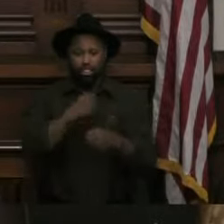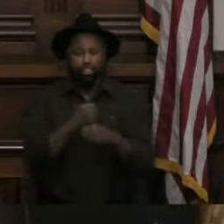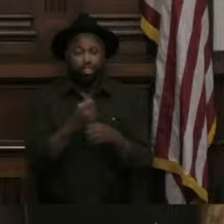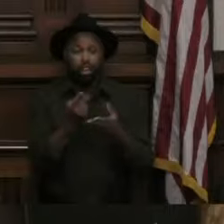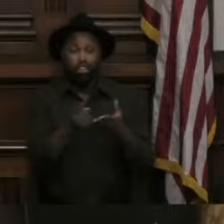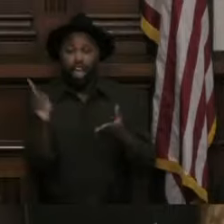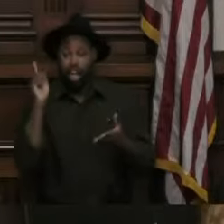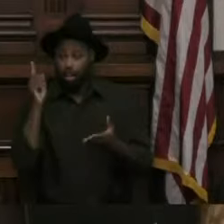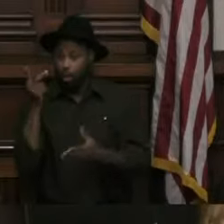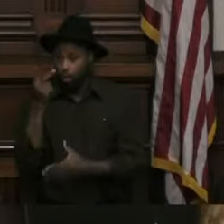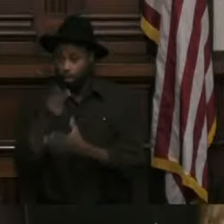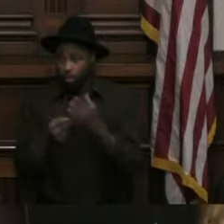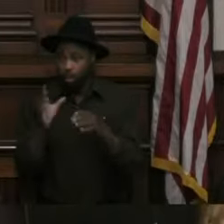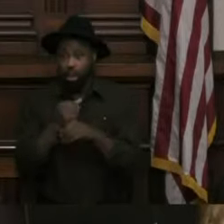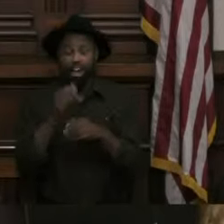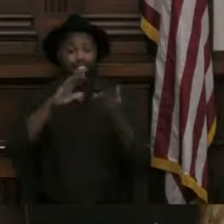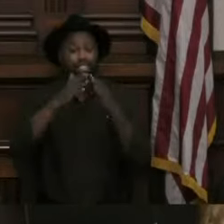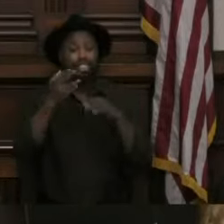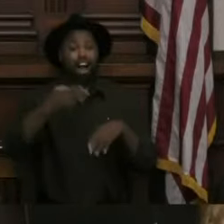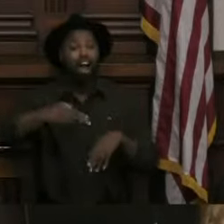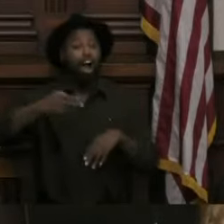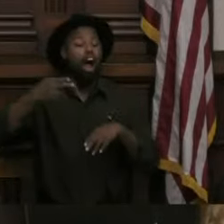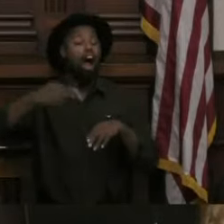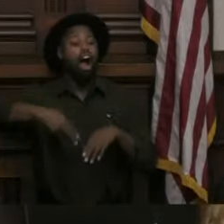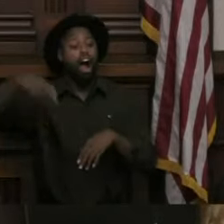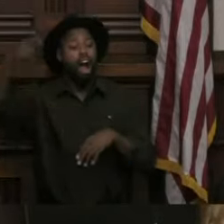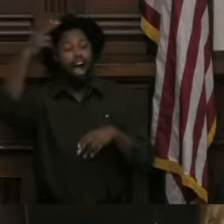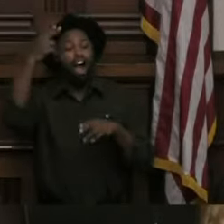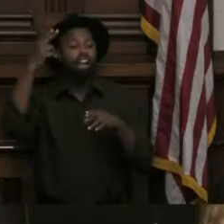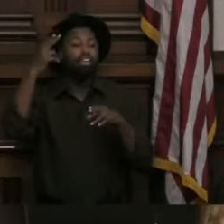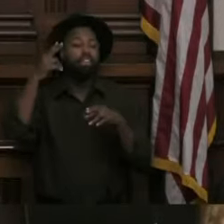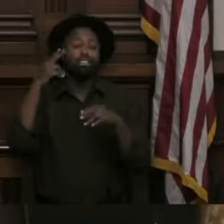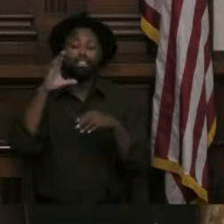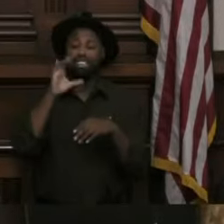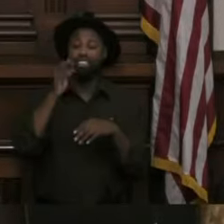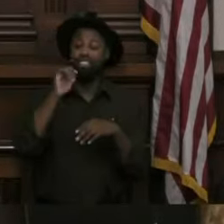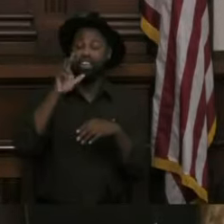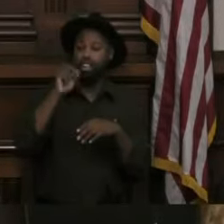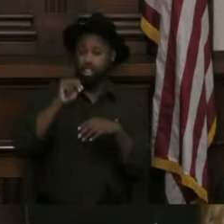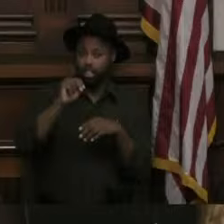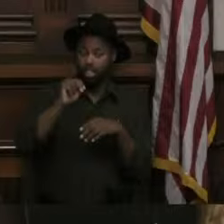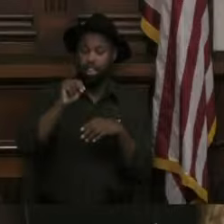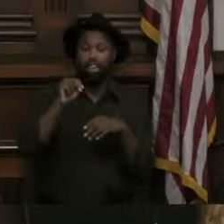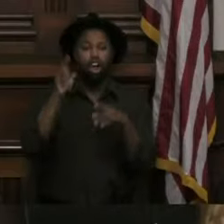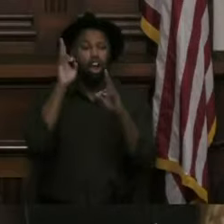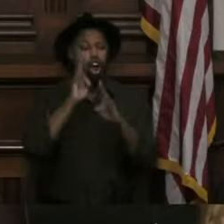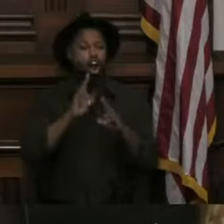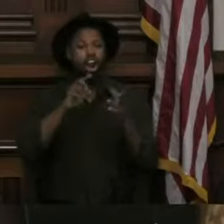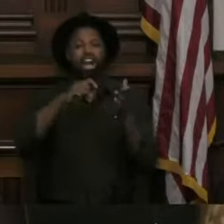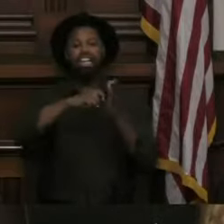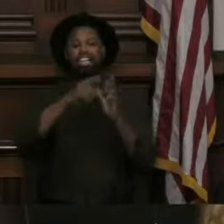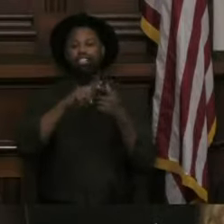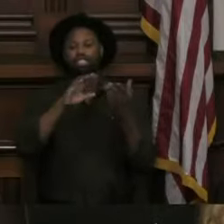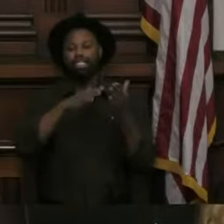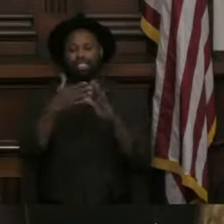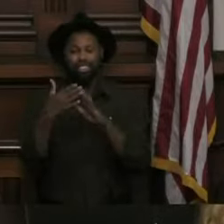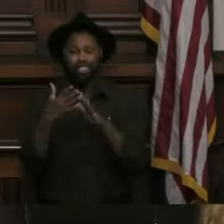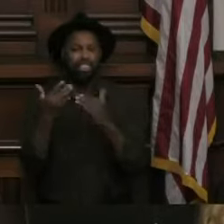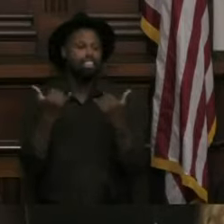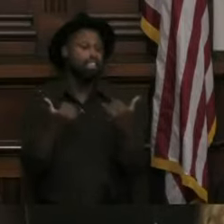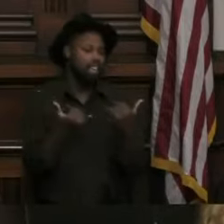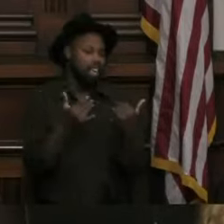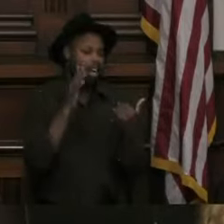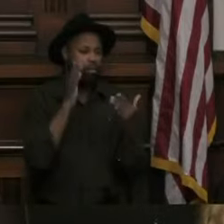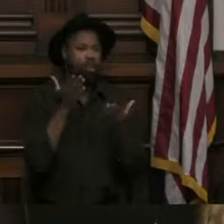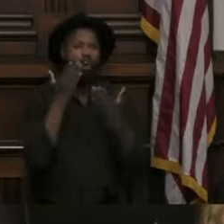they each received the city's highest honor, highest civilian honor, a key to the city. So tonight, I simply wanted to offer